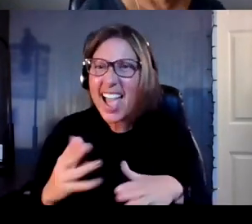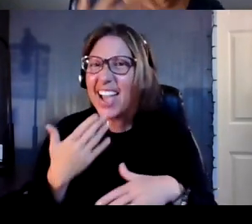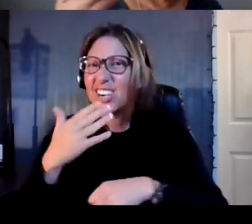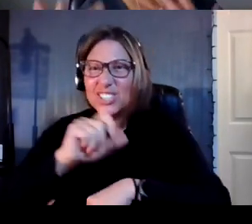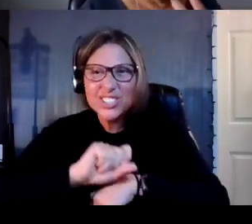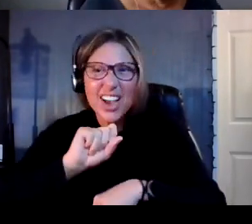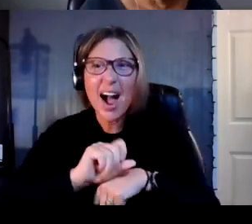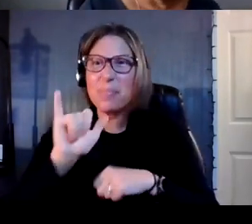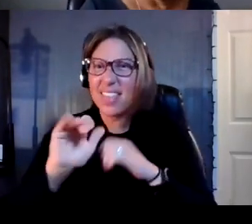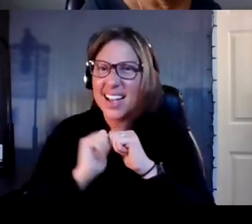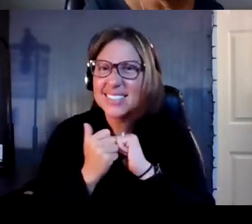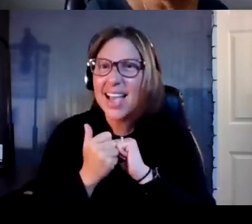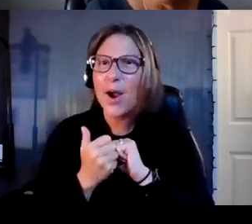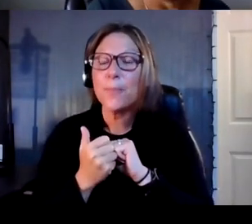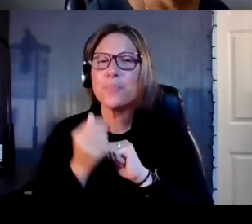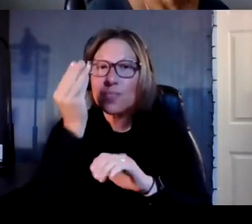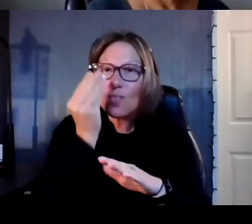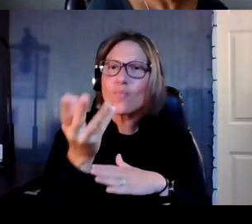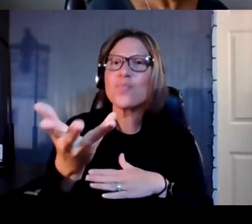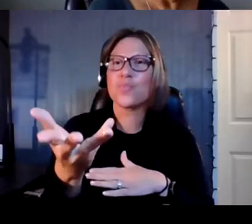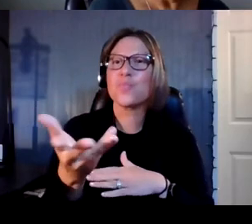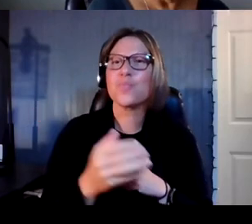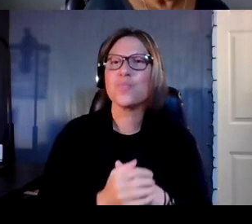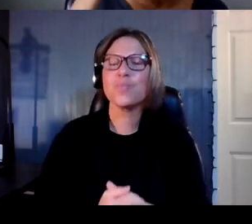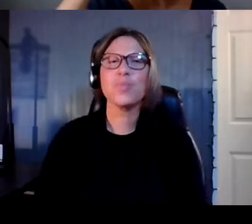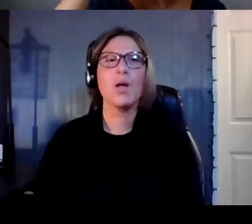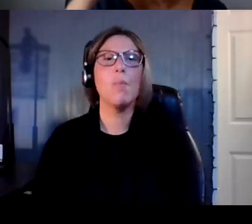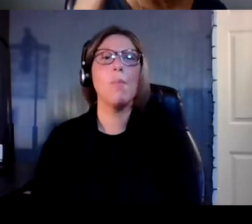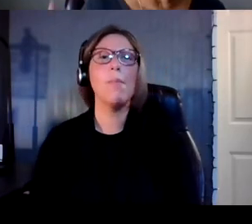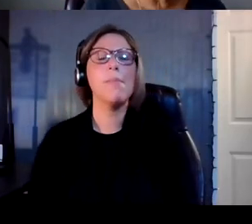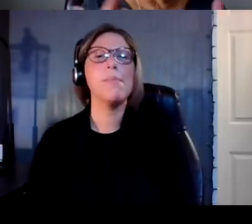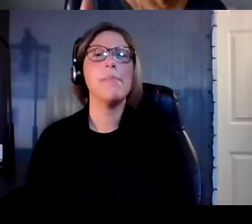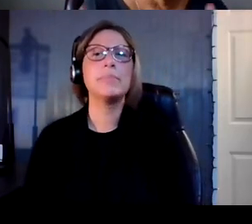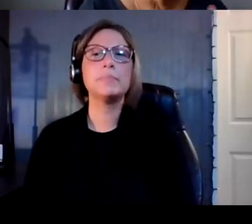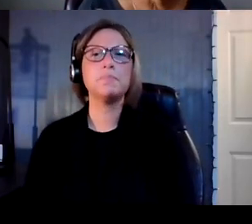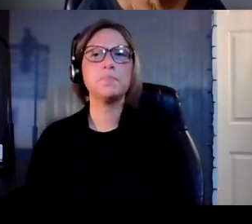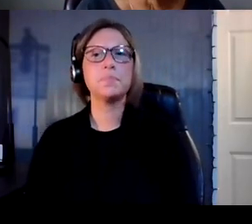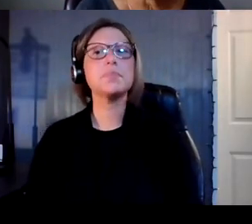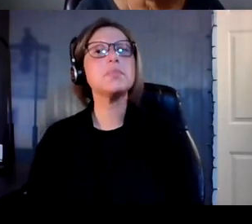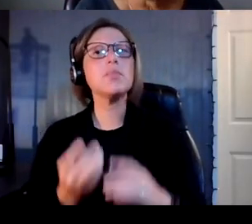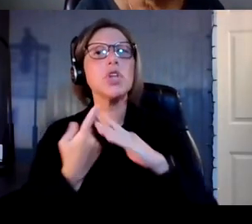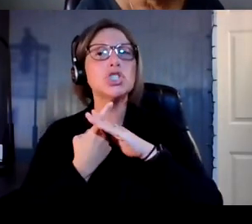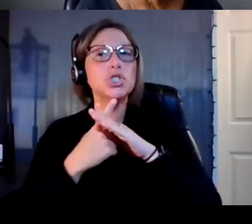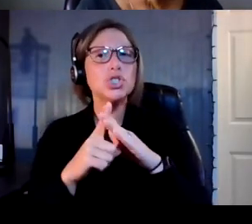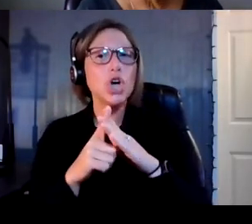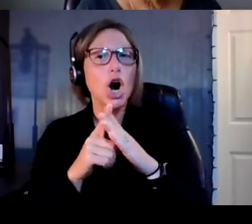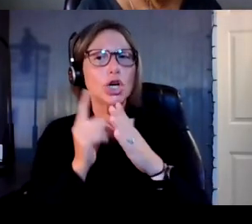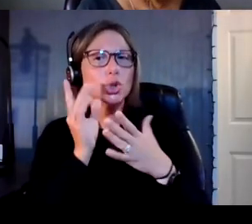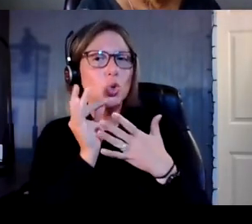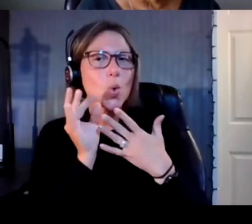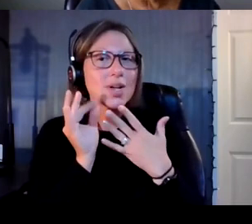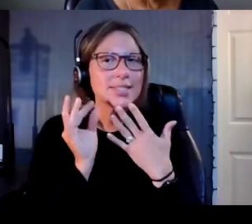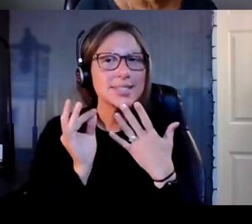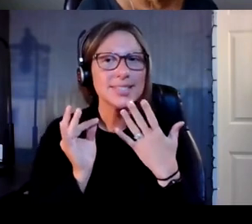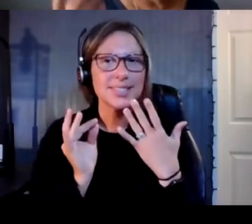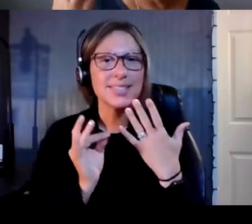how you do it. So you're letting them know. Then we're starting making those choices.